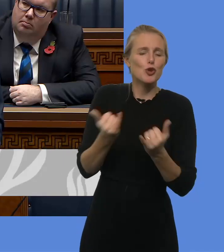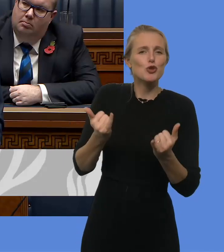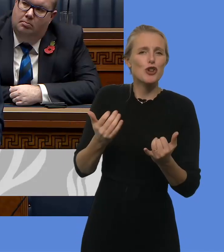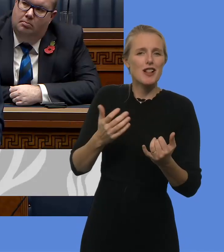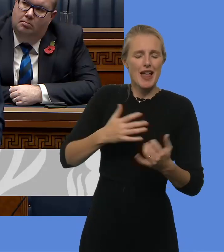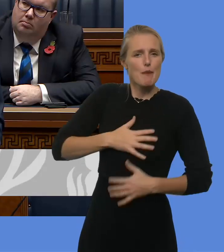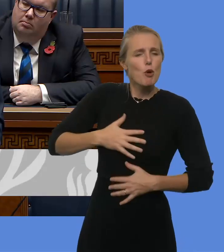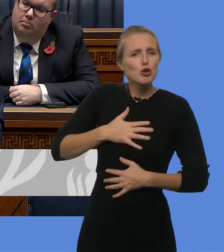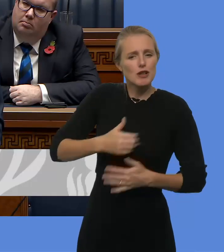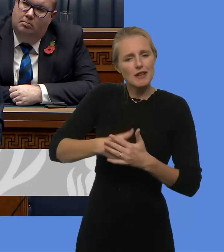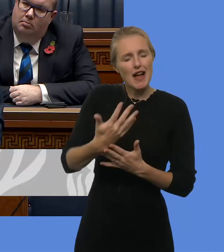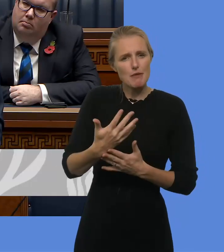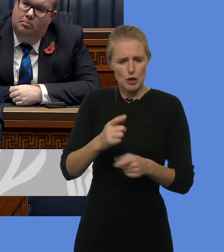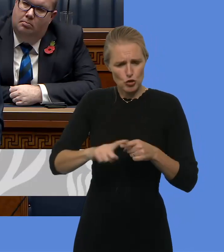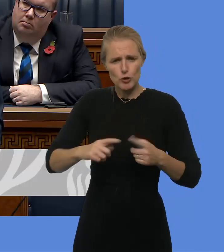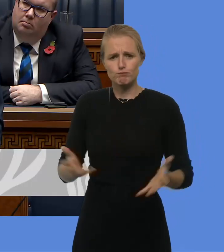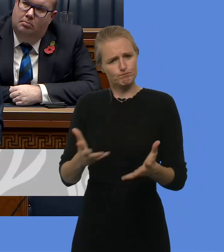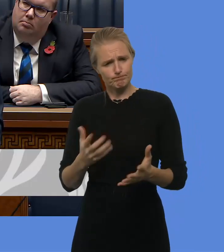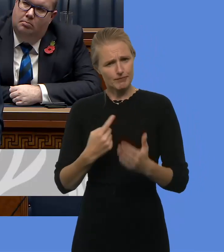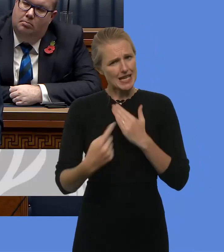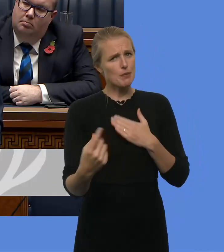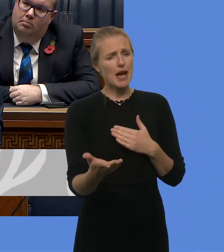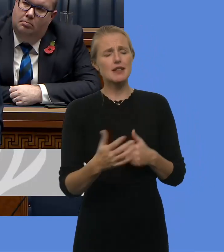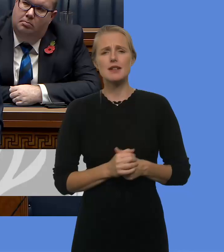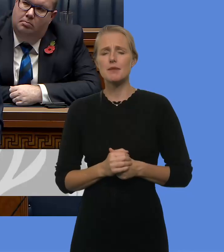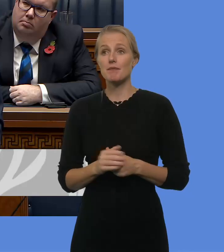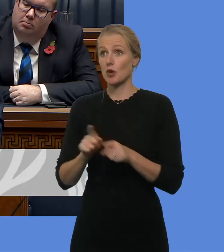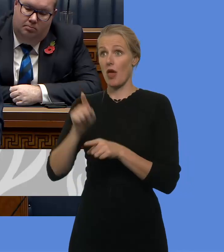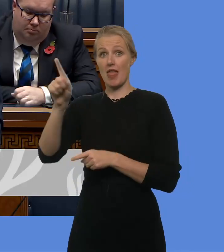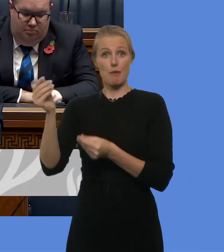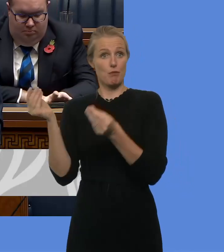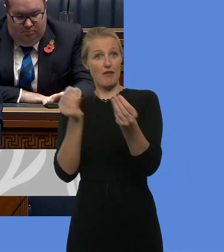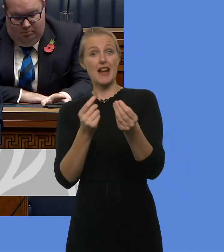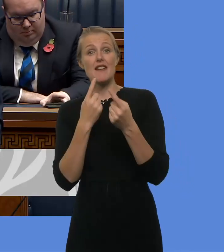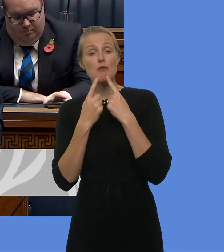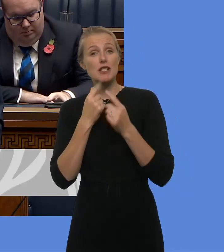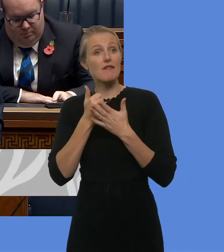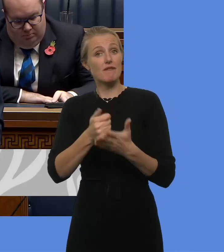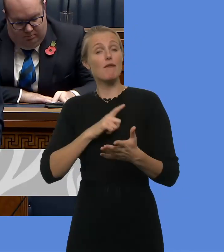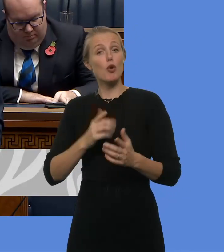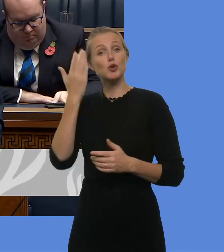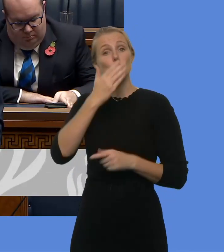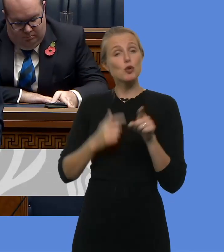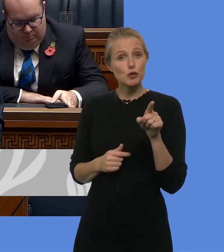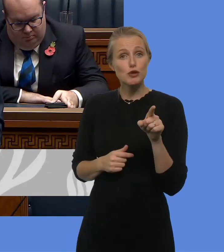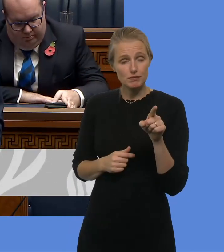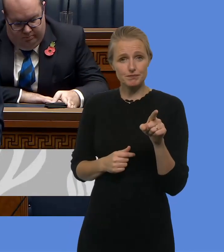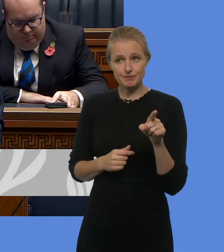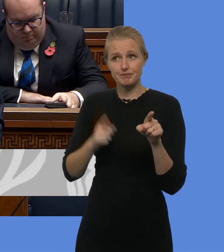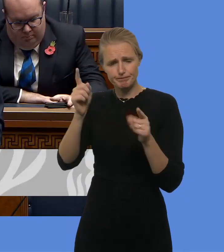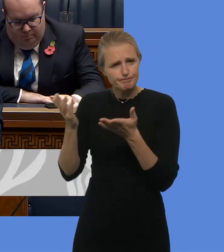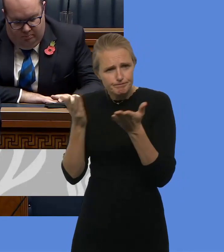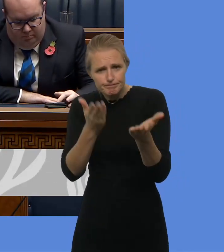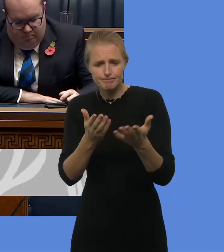and fostering independence. They also provide information and advice to education settings on the implications